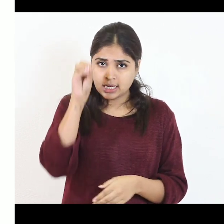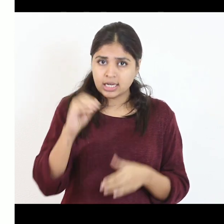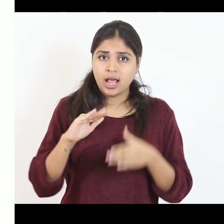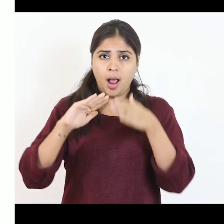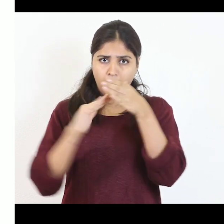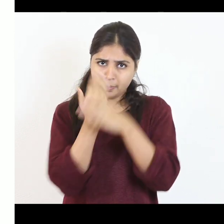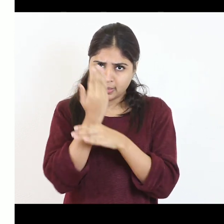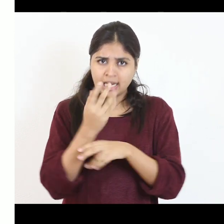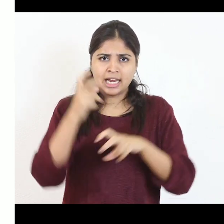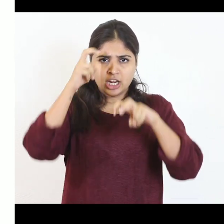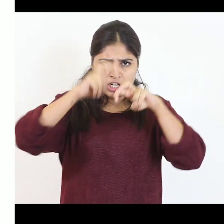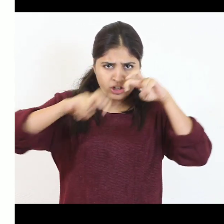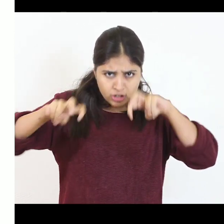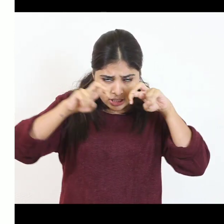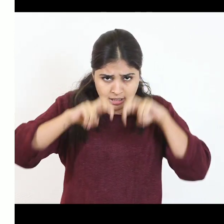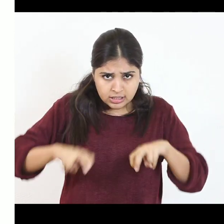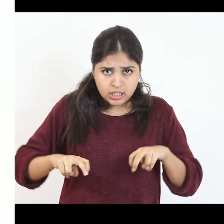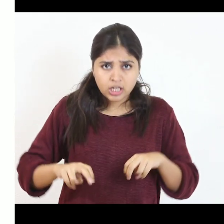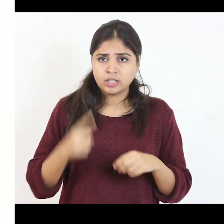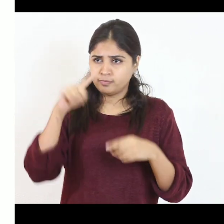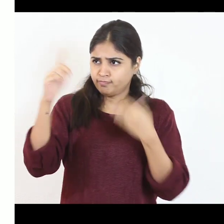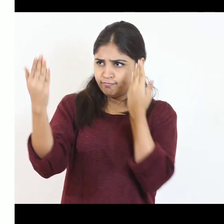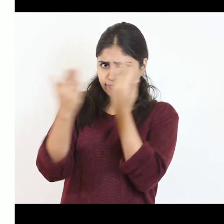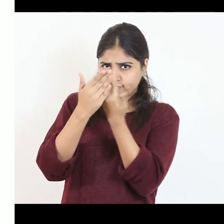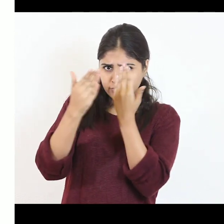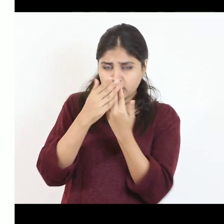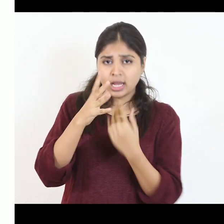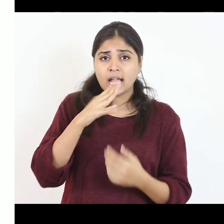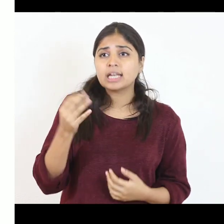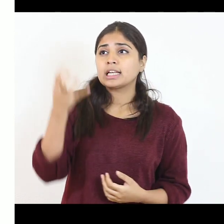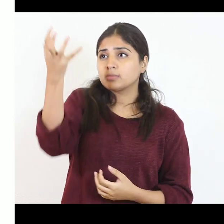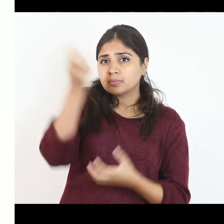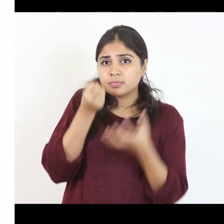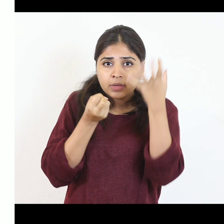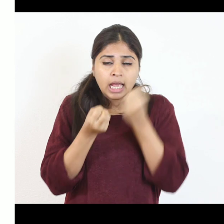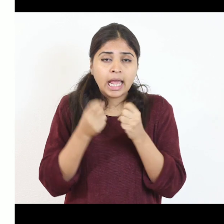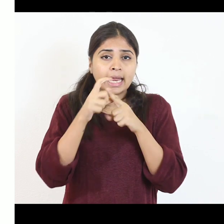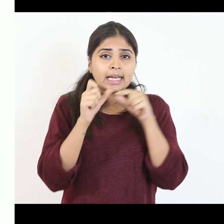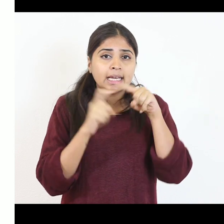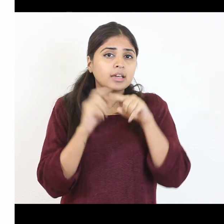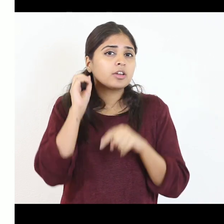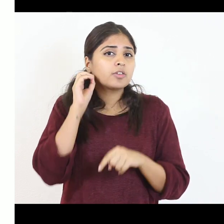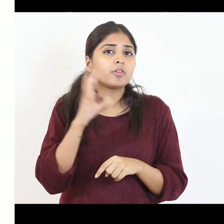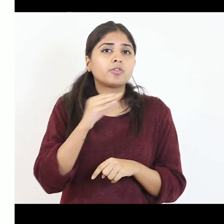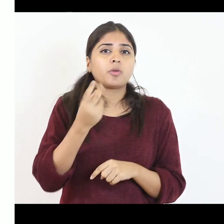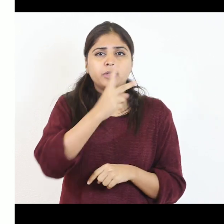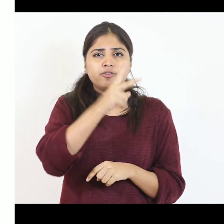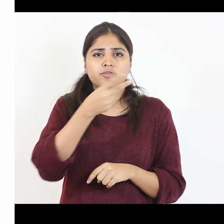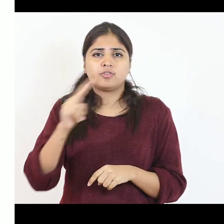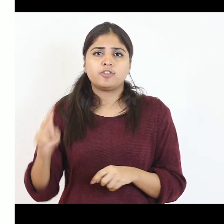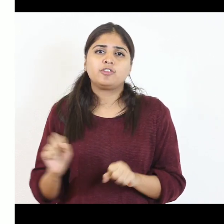research, verify, and retrieve data from various systems.